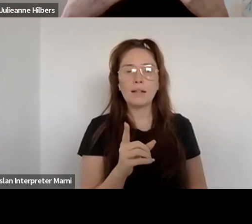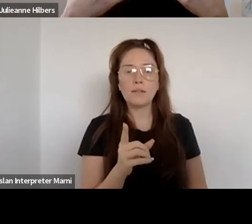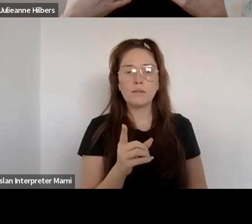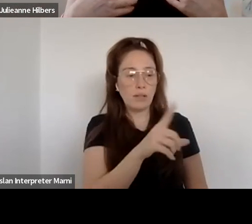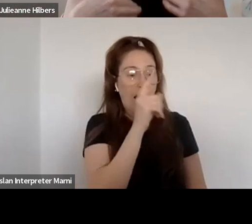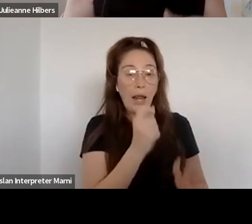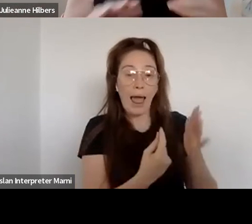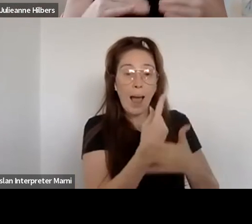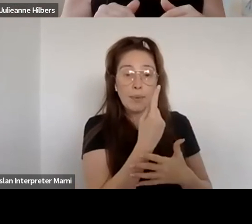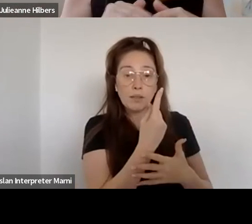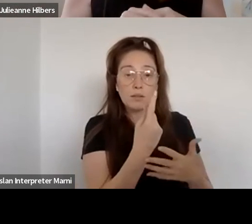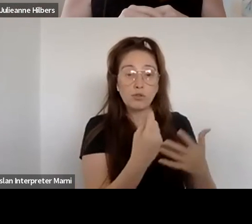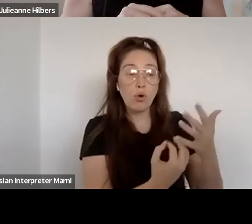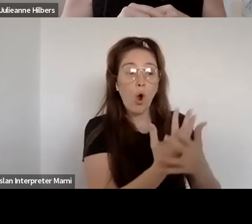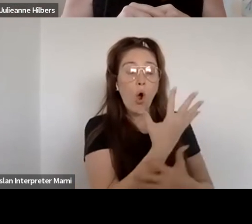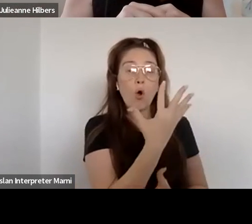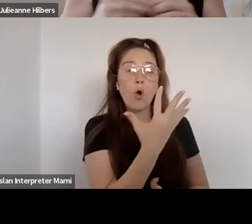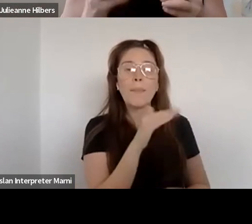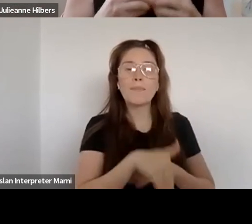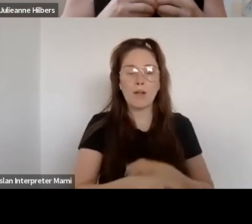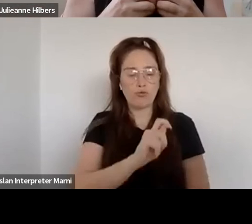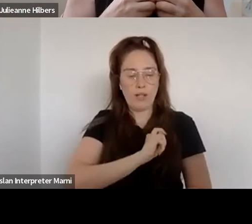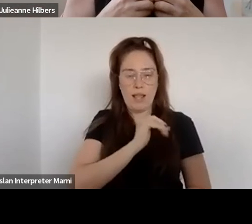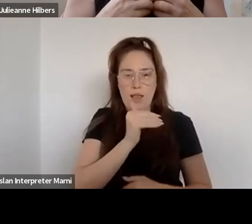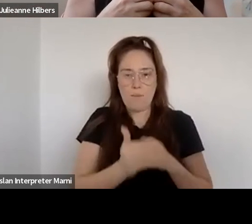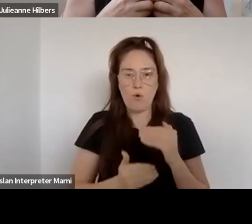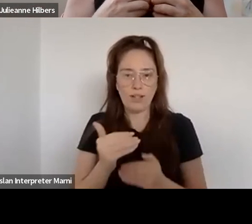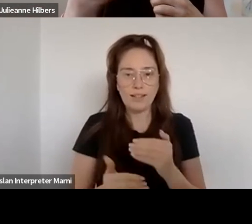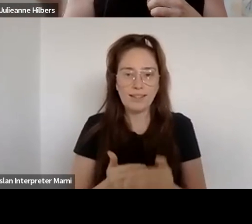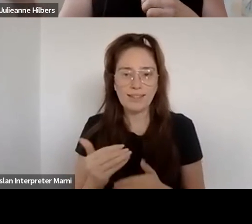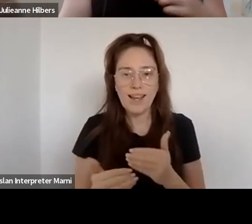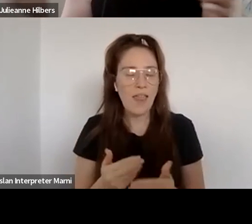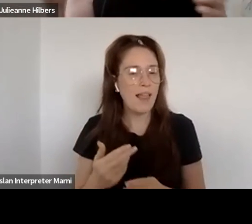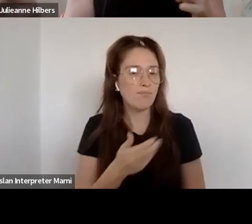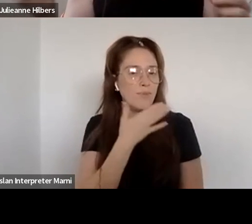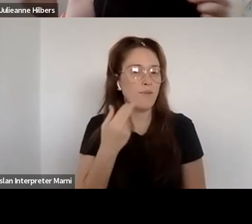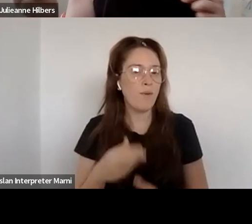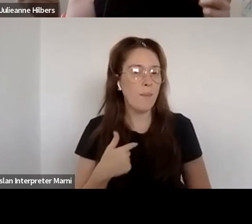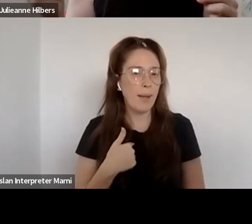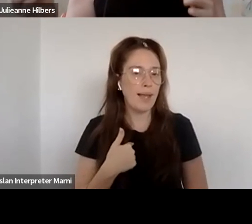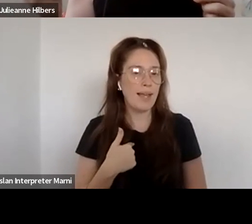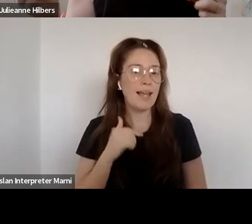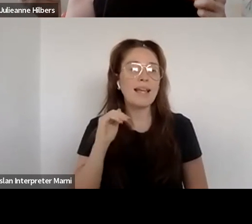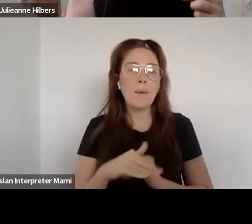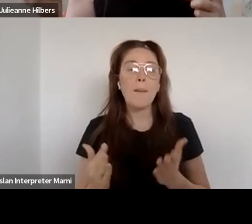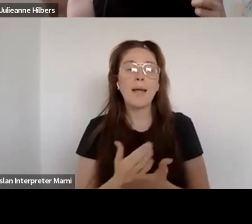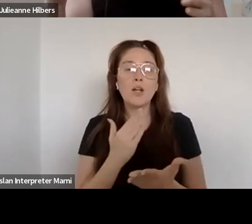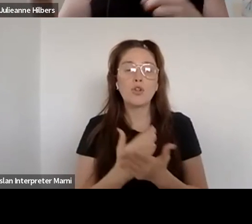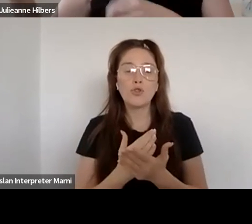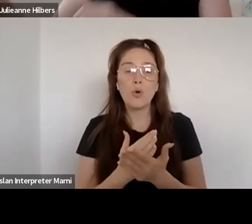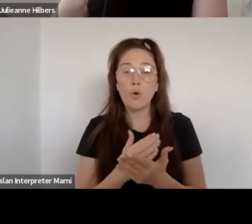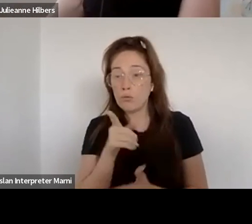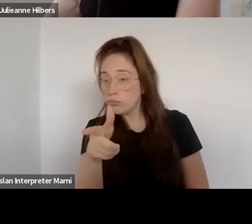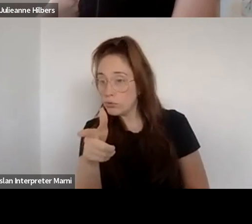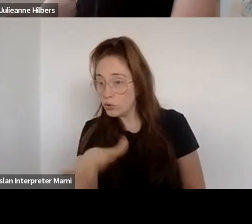but trusting too in the process that what I think is the magic of is that people have the right conversations they needed to have.